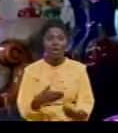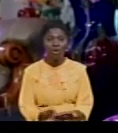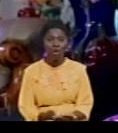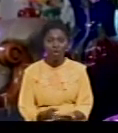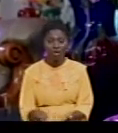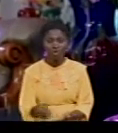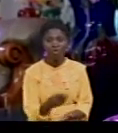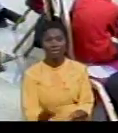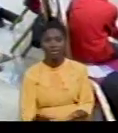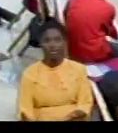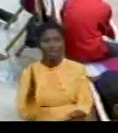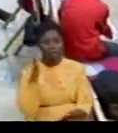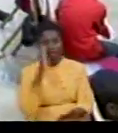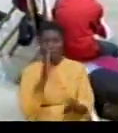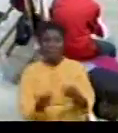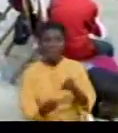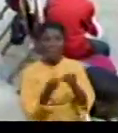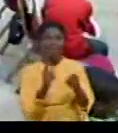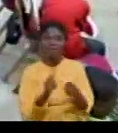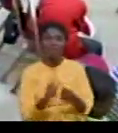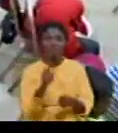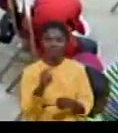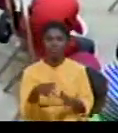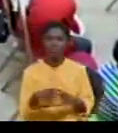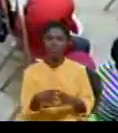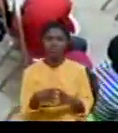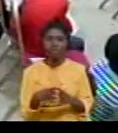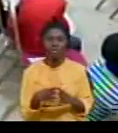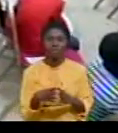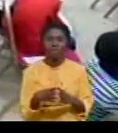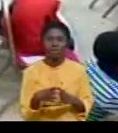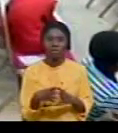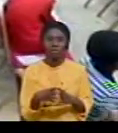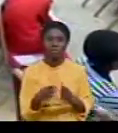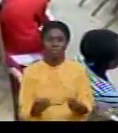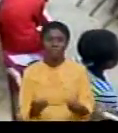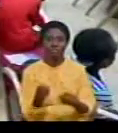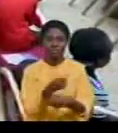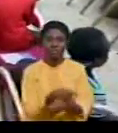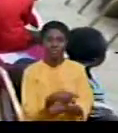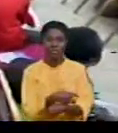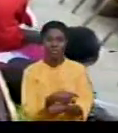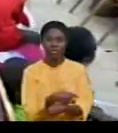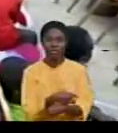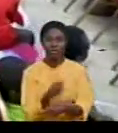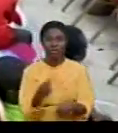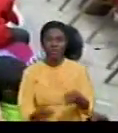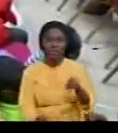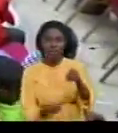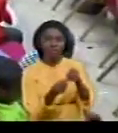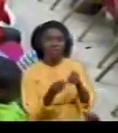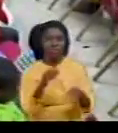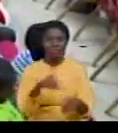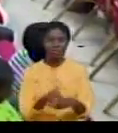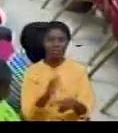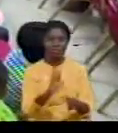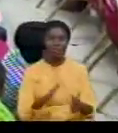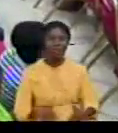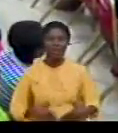all these things shall be added unto you. Today, there's addition in your life.